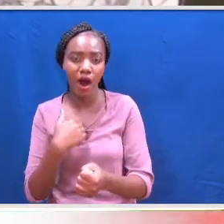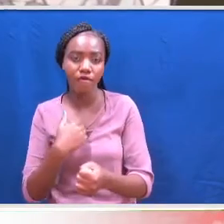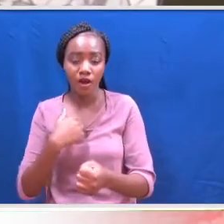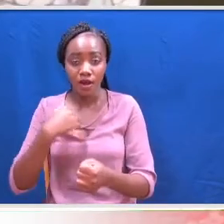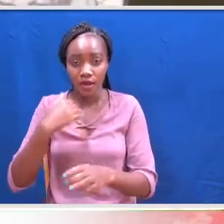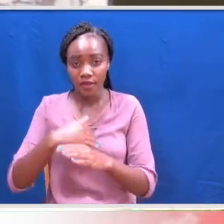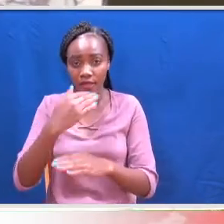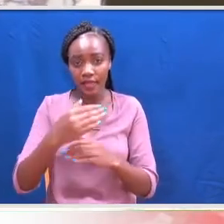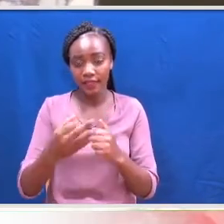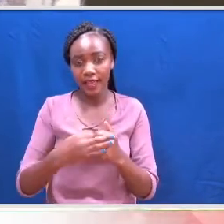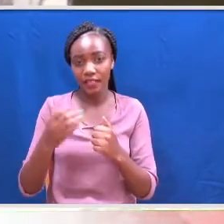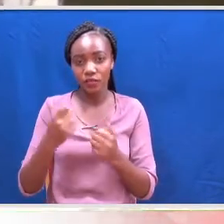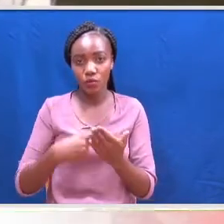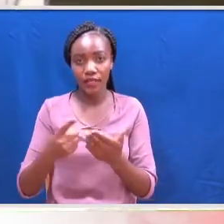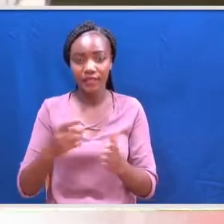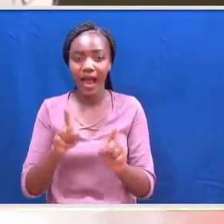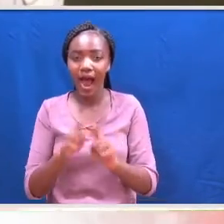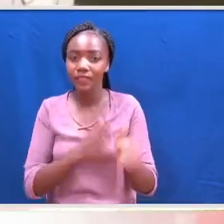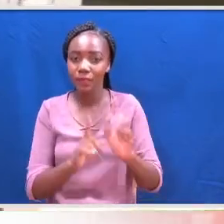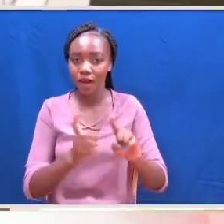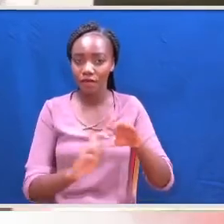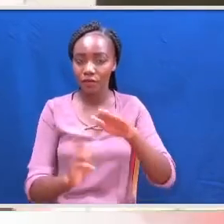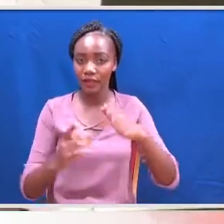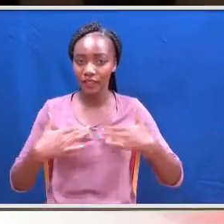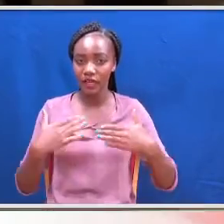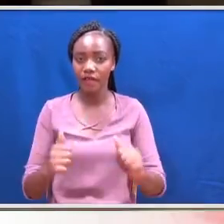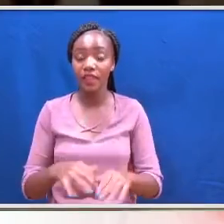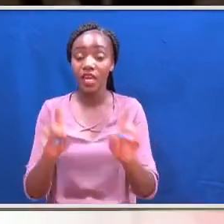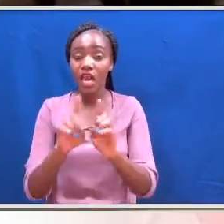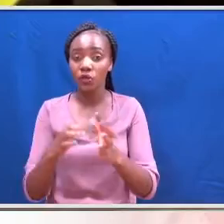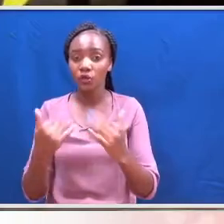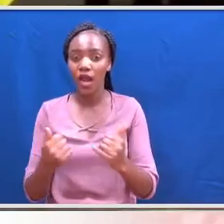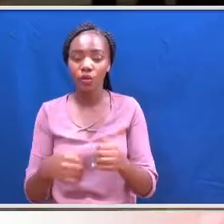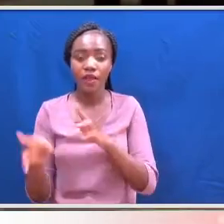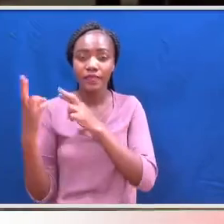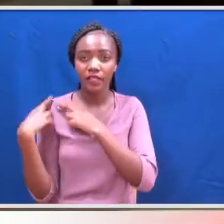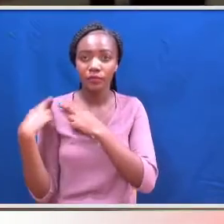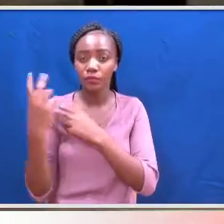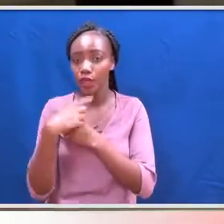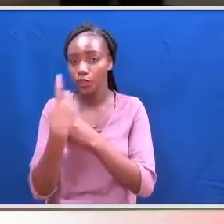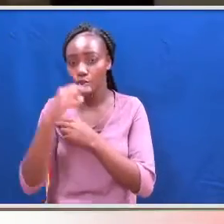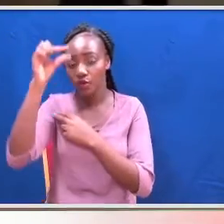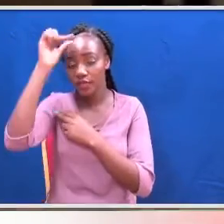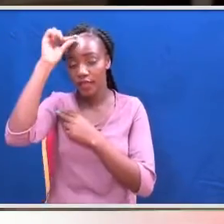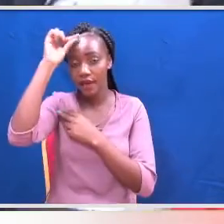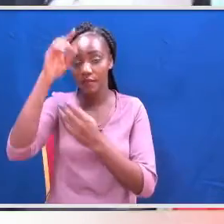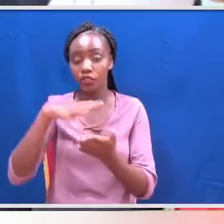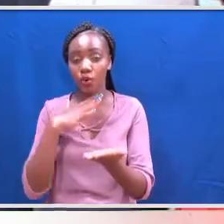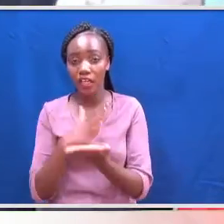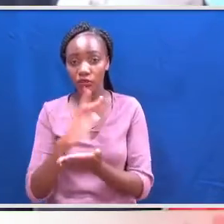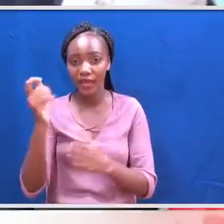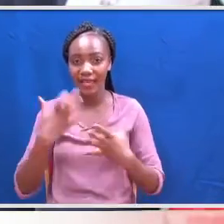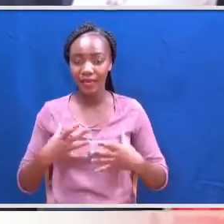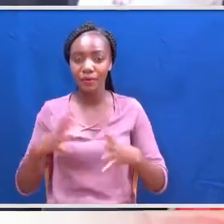weeks window as pre-planned by the Ministry of Health. And now the responsibility lies with the government to ensure